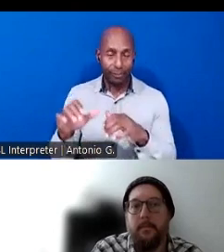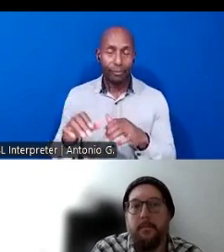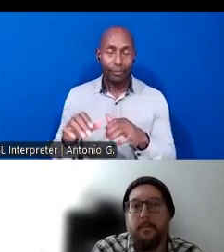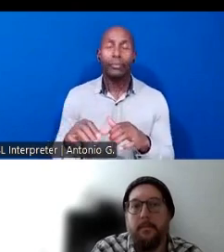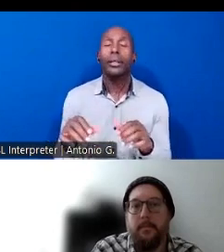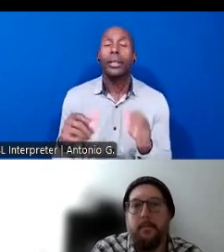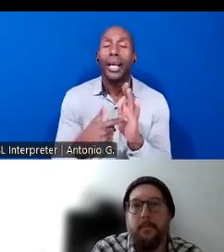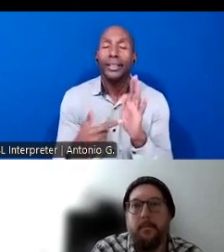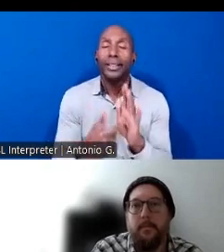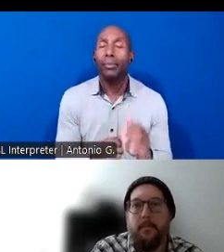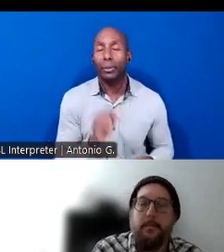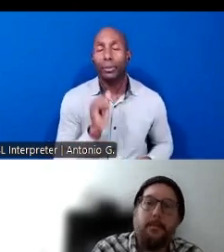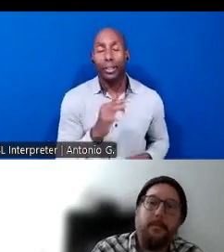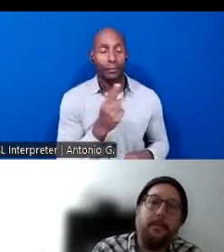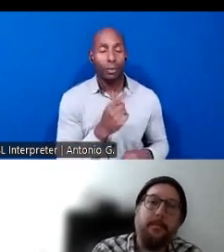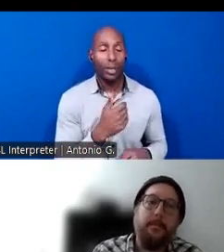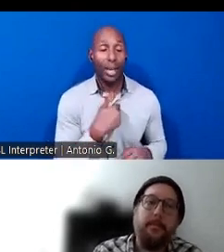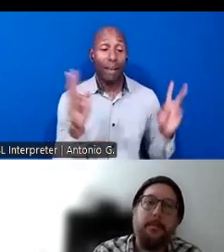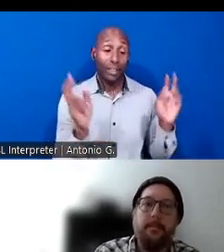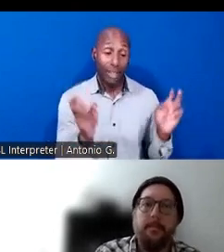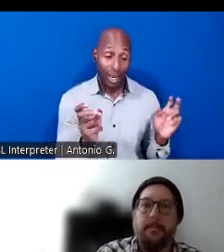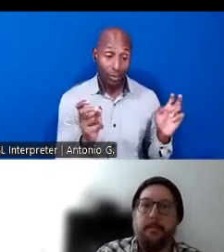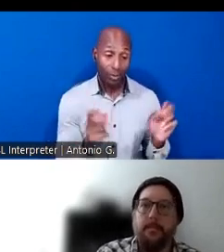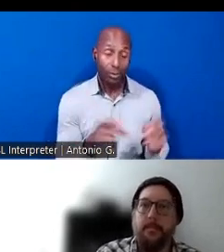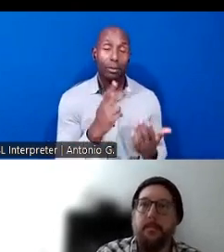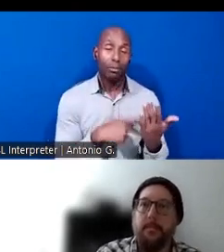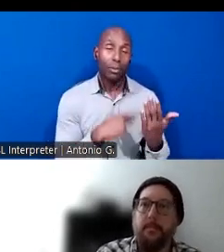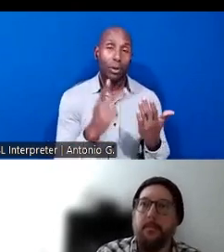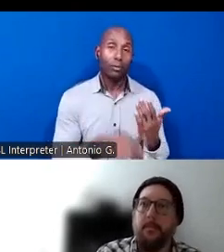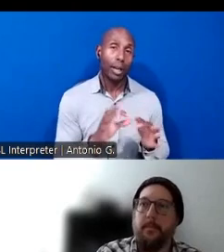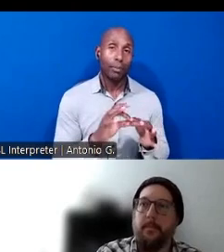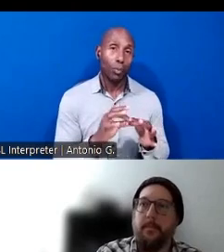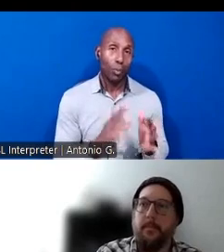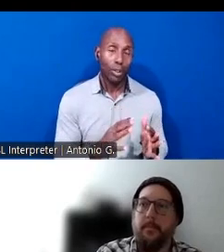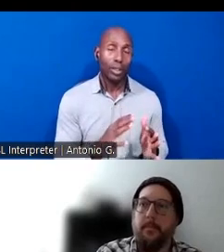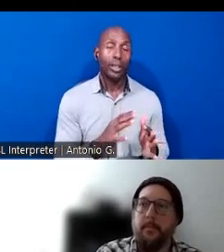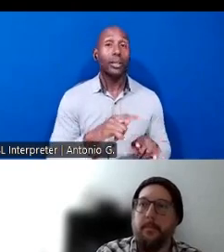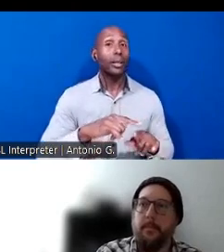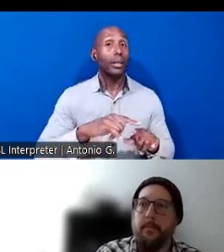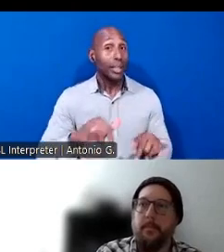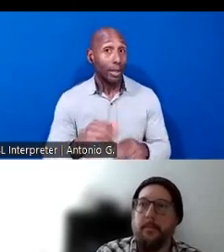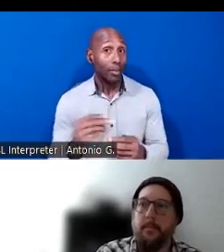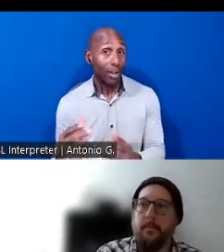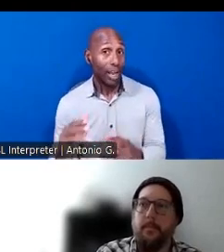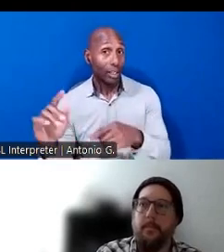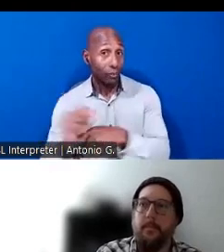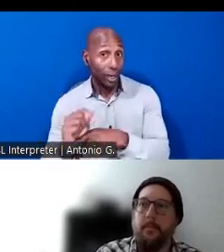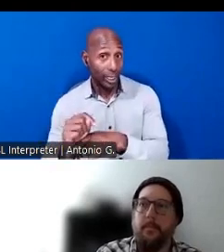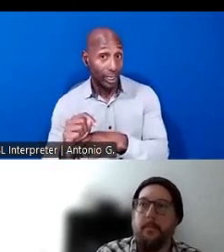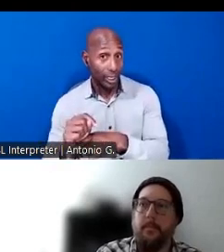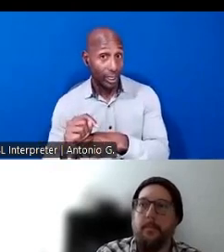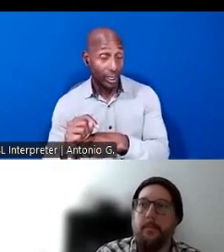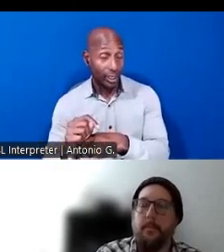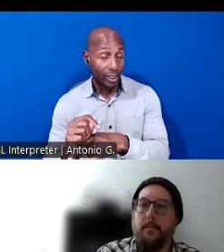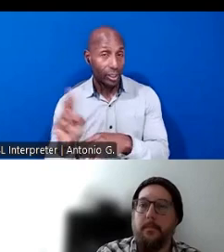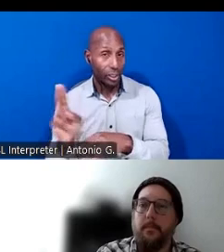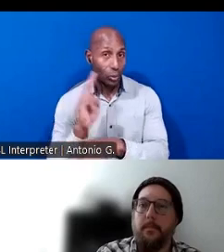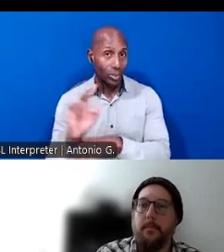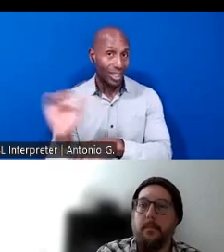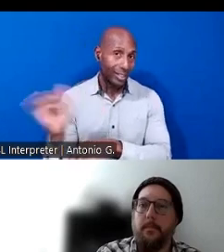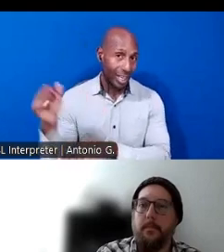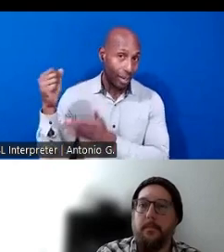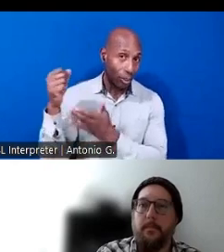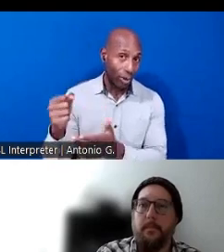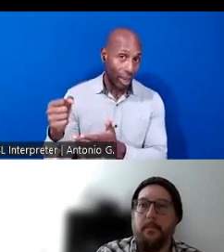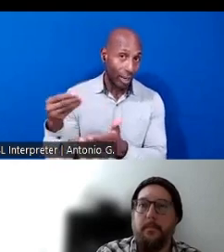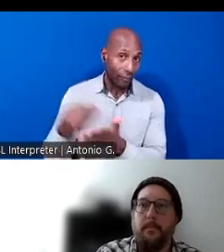say, program coordinator, but they also provide training at your agency, and it's under the same grant funding, you would want to